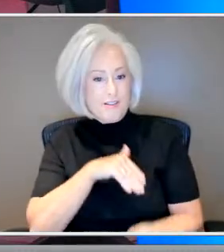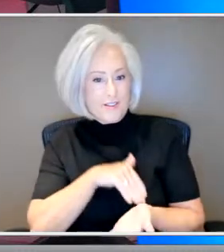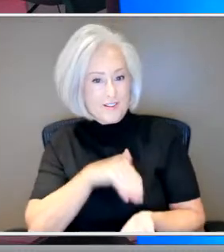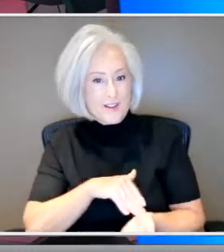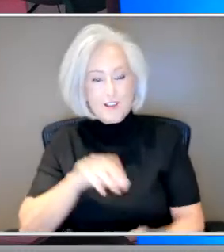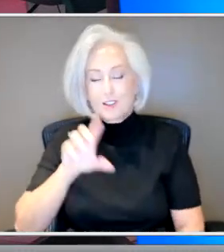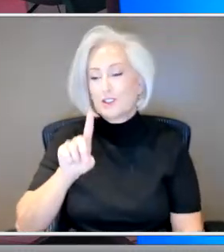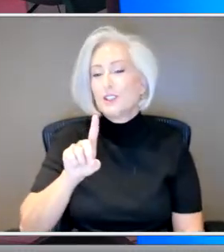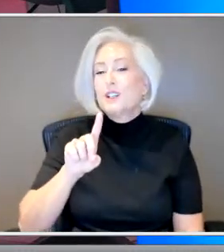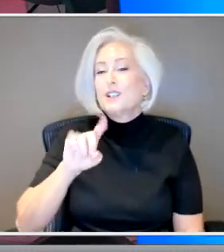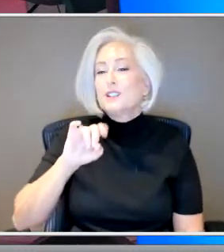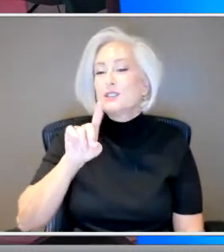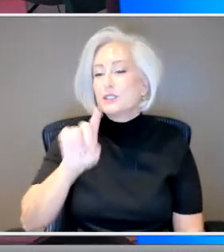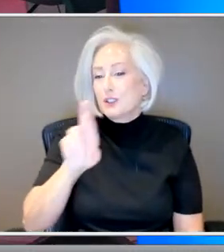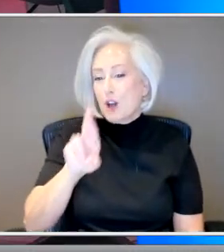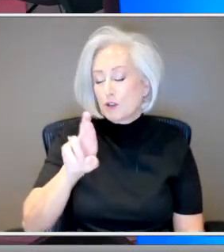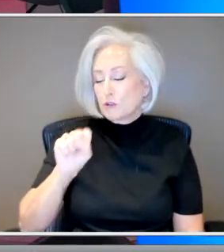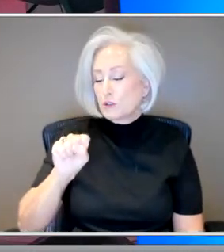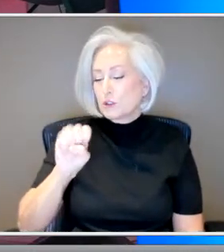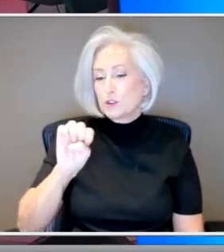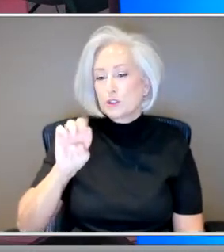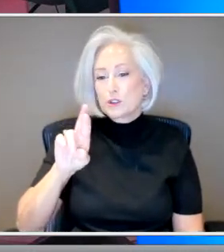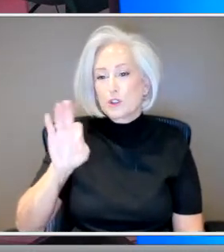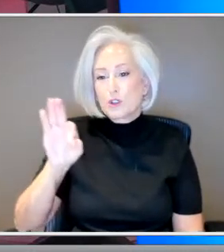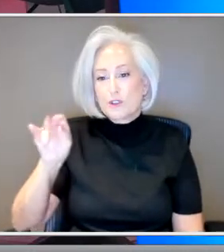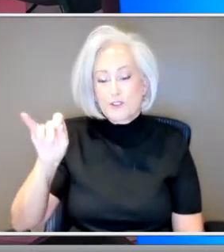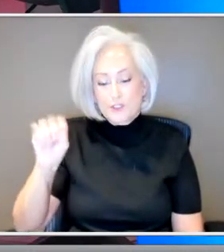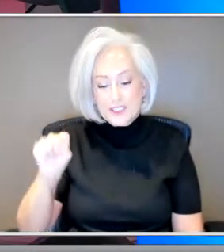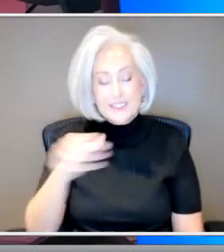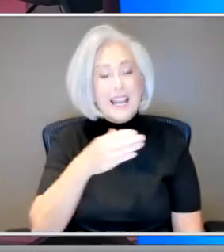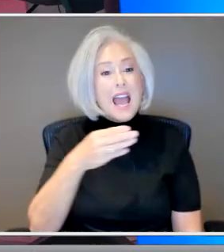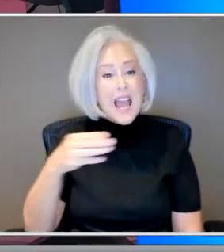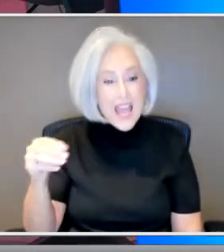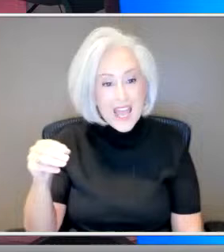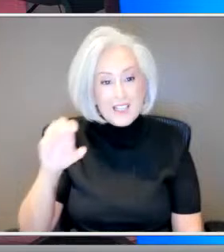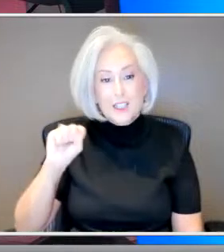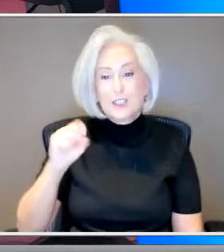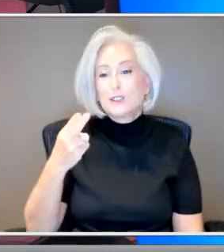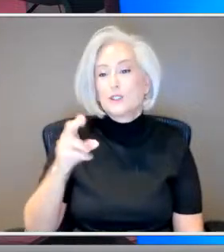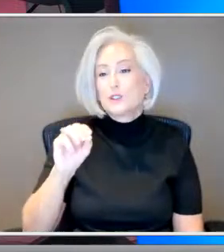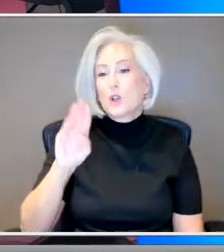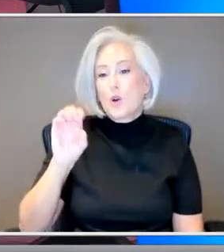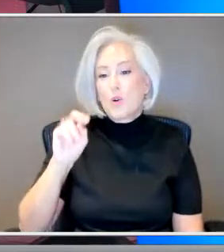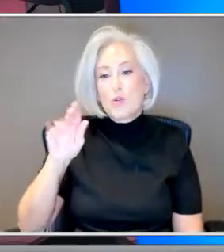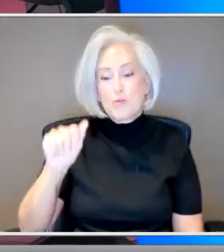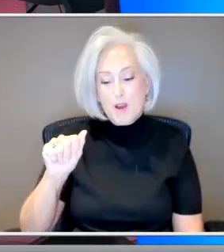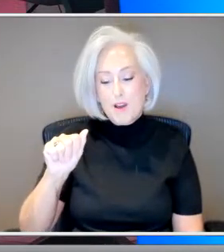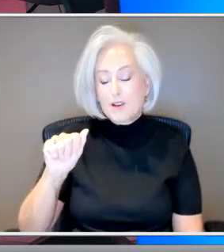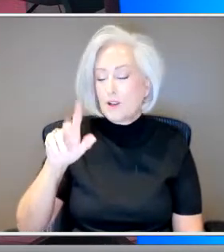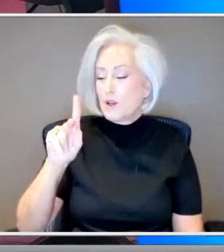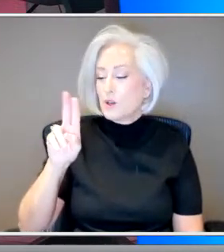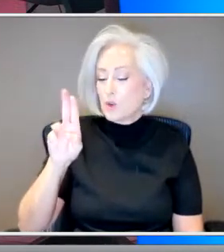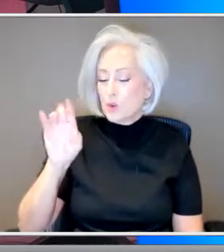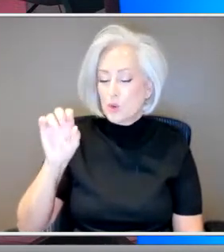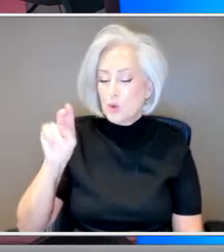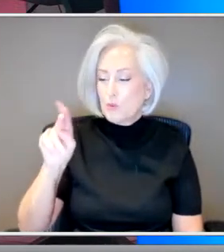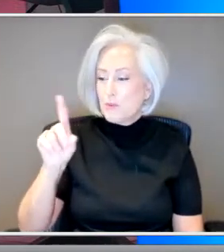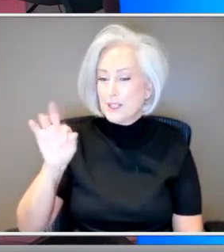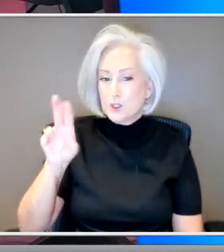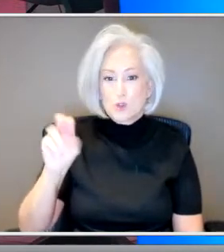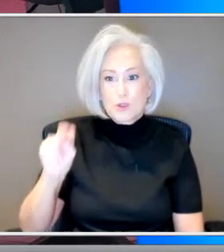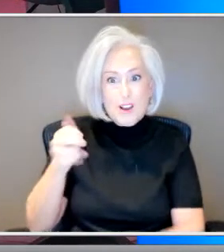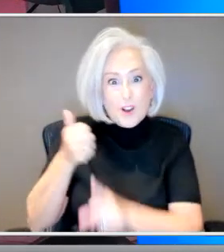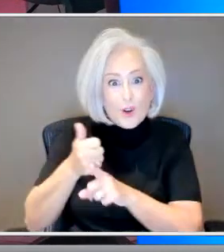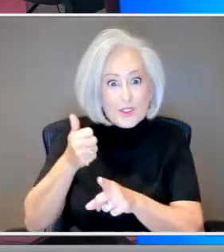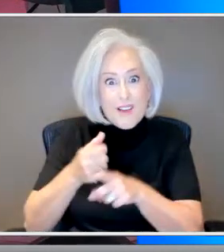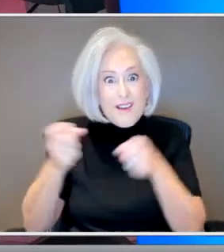Surface, and we have Shobhana Kubendran. Shobhana is a genetic counselor, and she's manager of the whole genetic counseling services